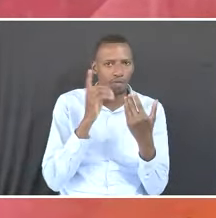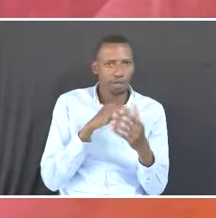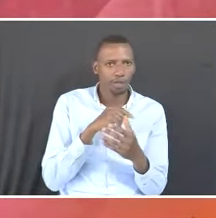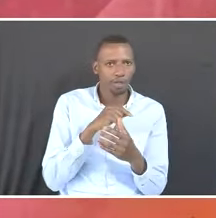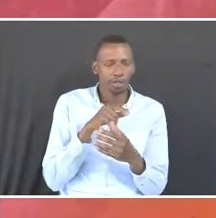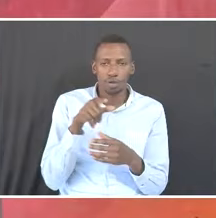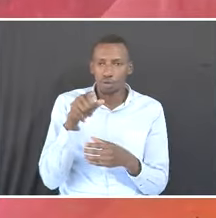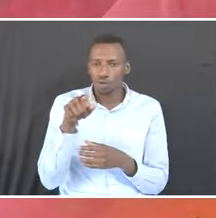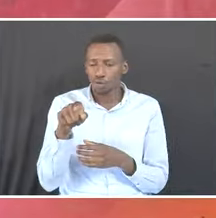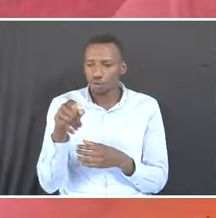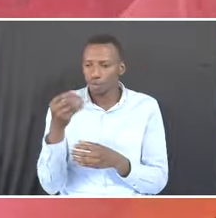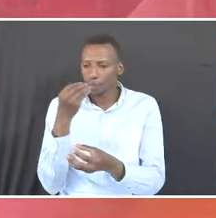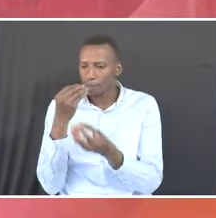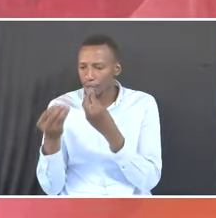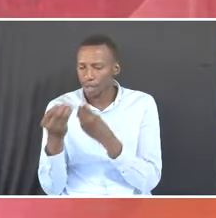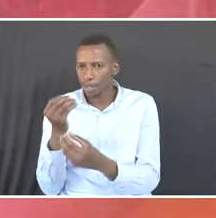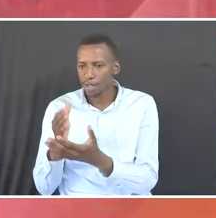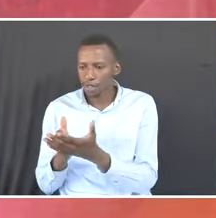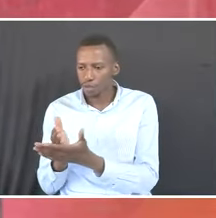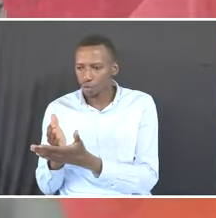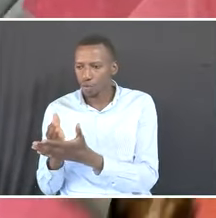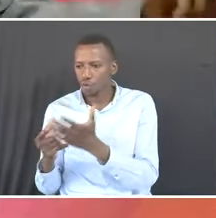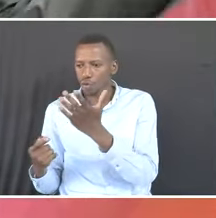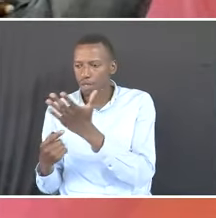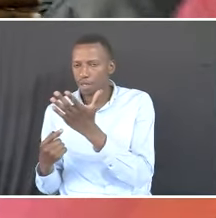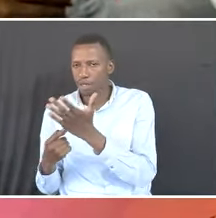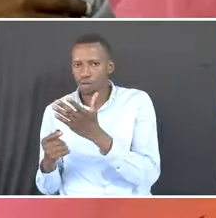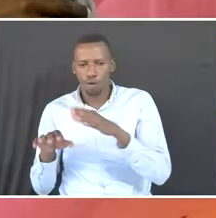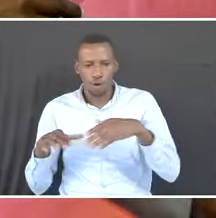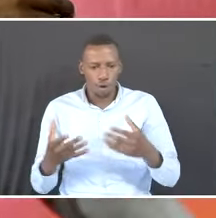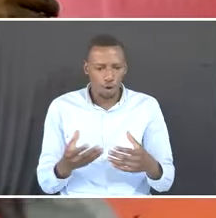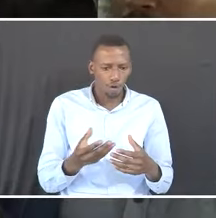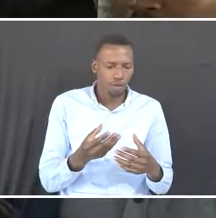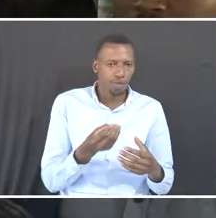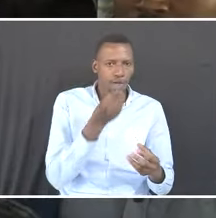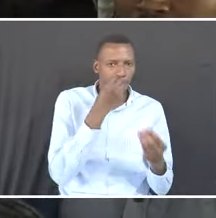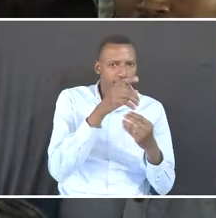eat digitally or analogically? How did you chew?